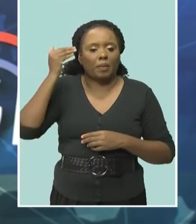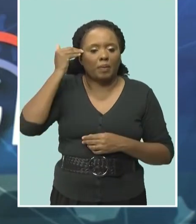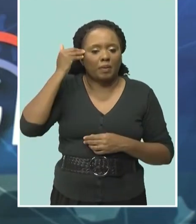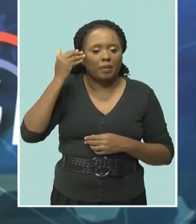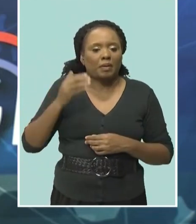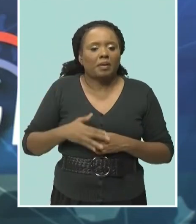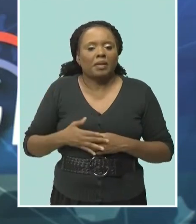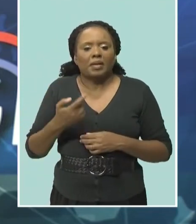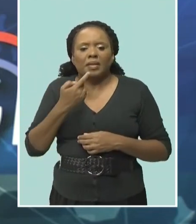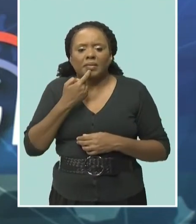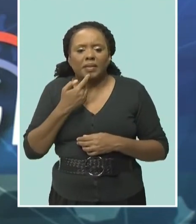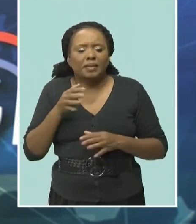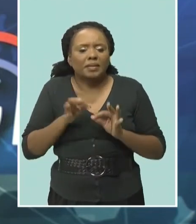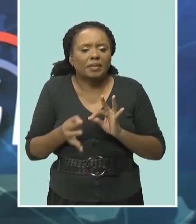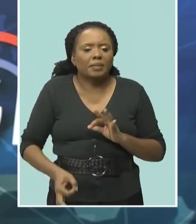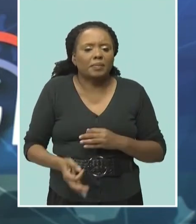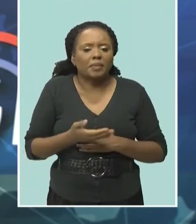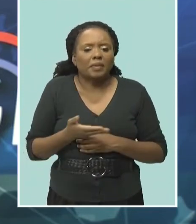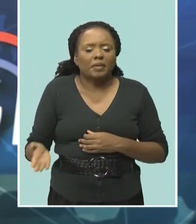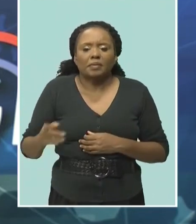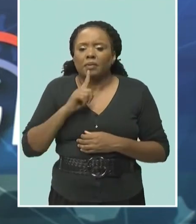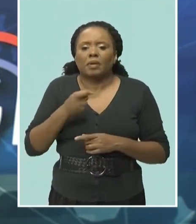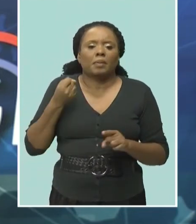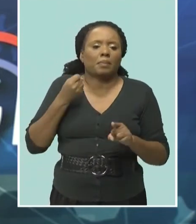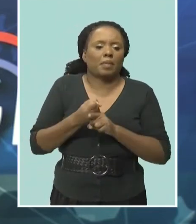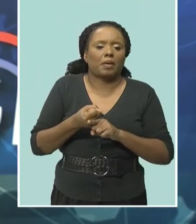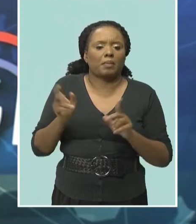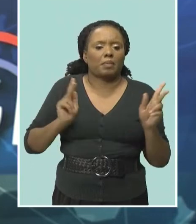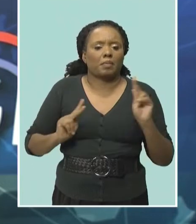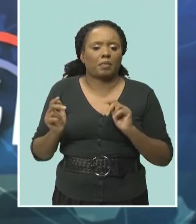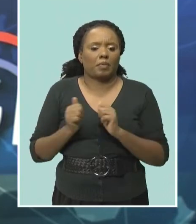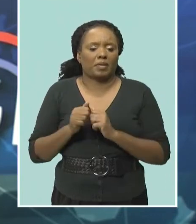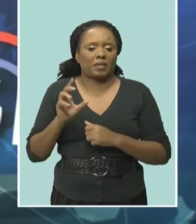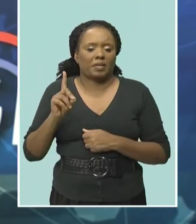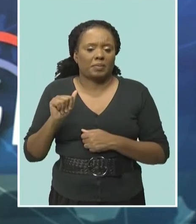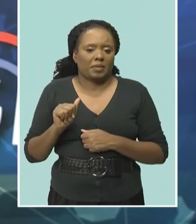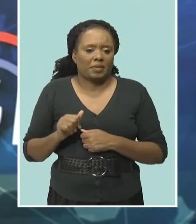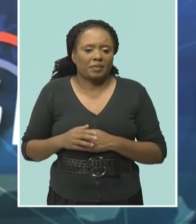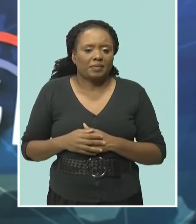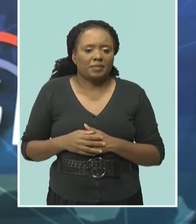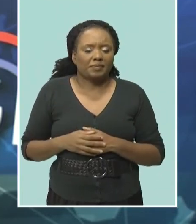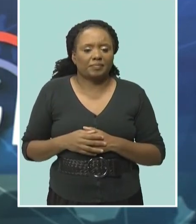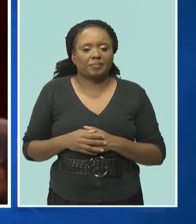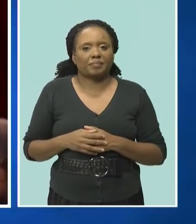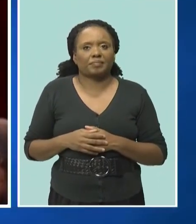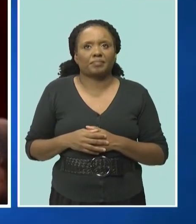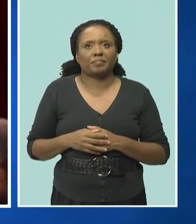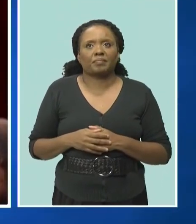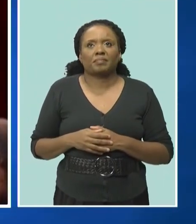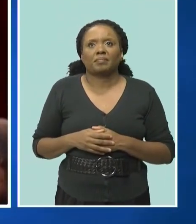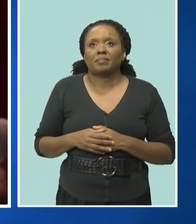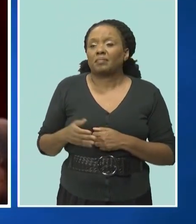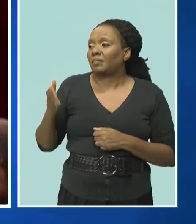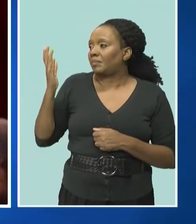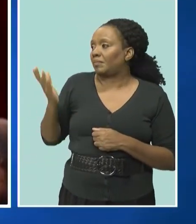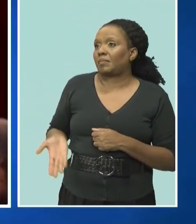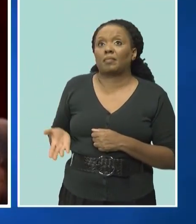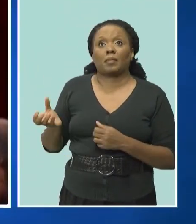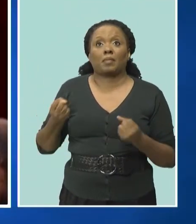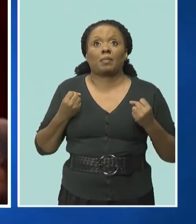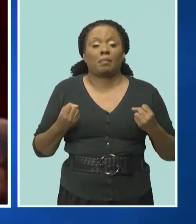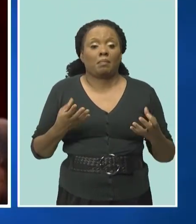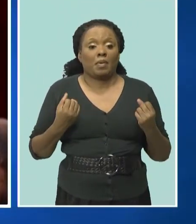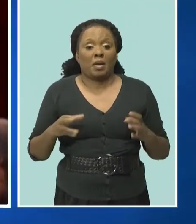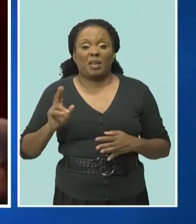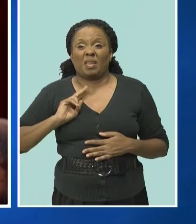illustrate how seemingly simple things can have a significant impact on people with disabilities. Many of us like to say we've addressed disabilities, sir,